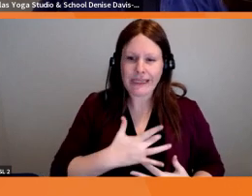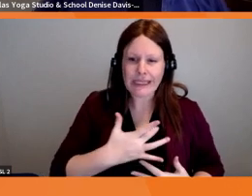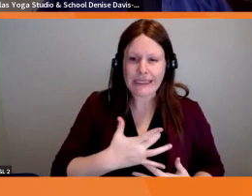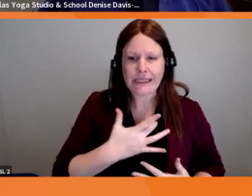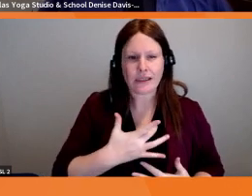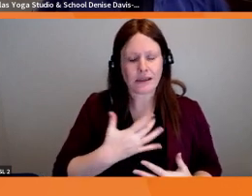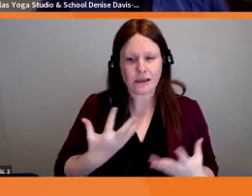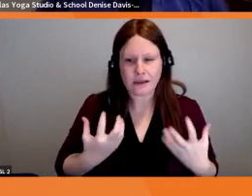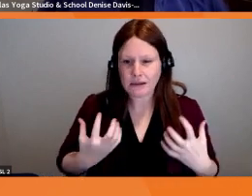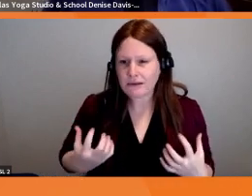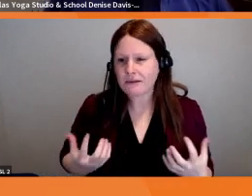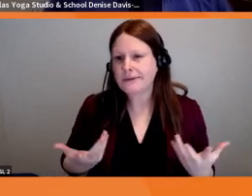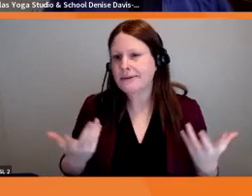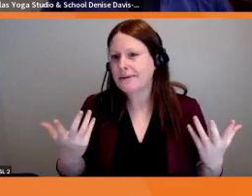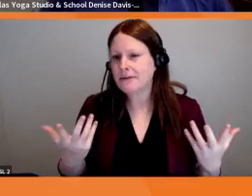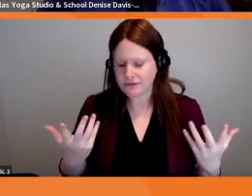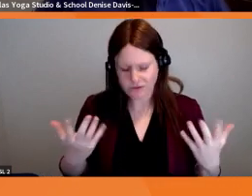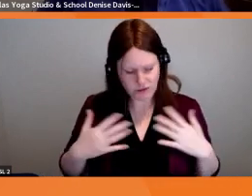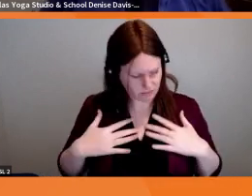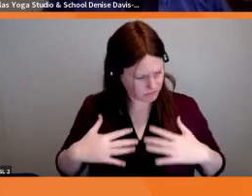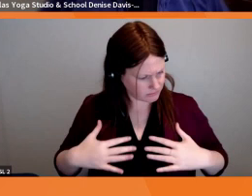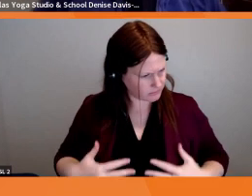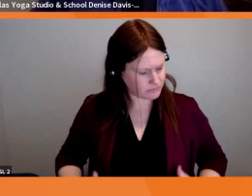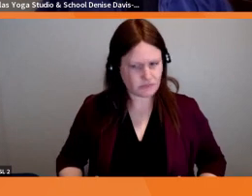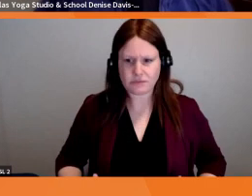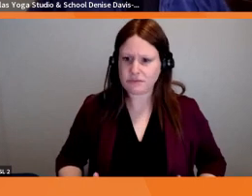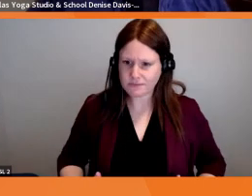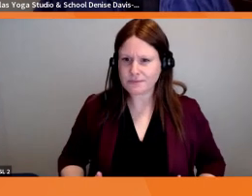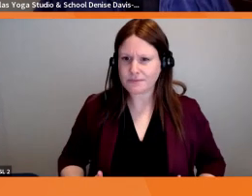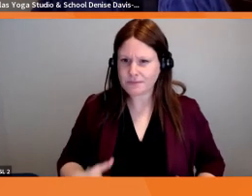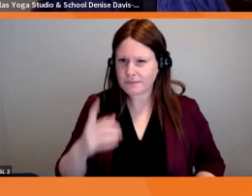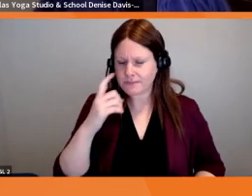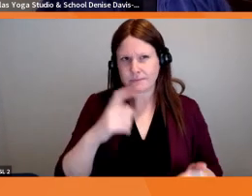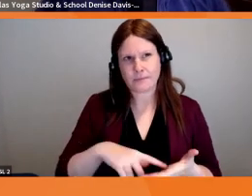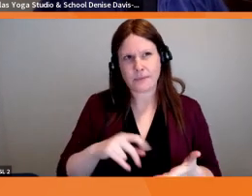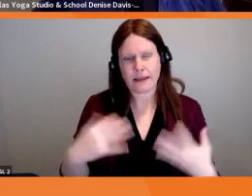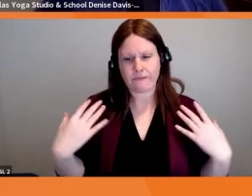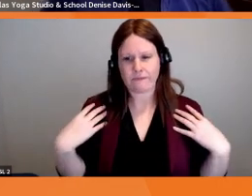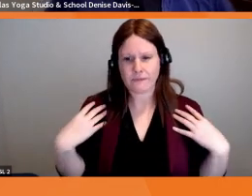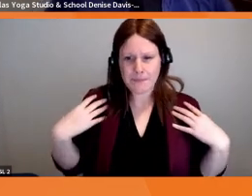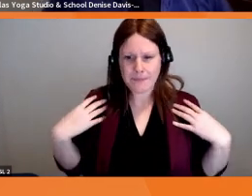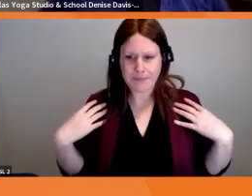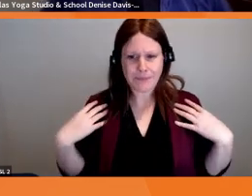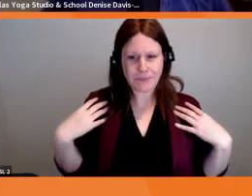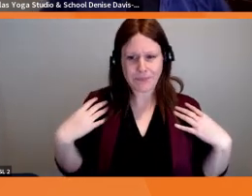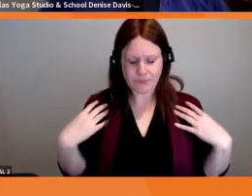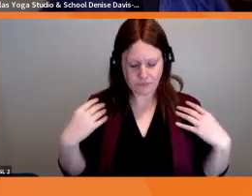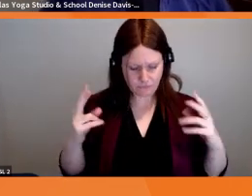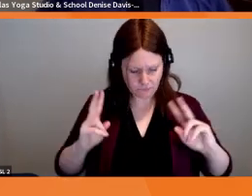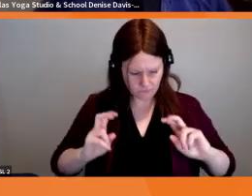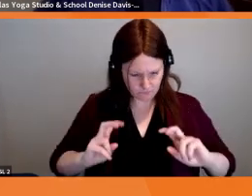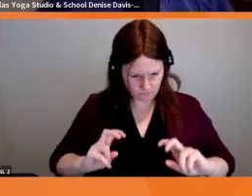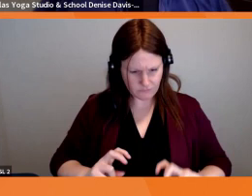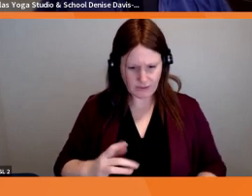some chronic stuff, like just checking in and feeling, you know, if I scan my body, I can feel something, a little bit something in